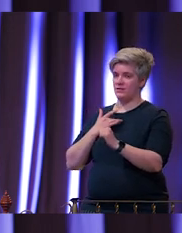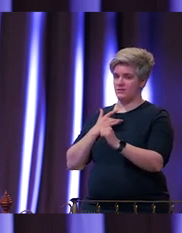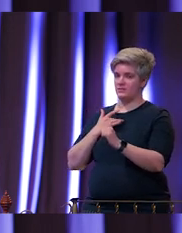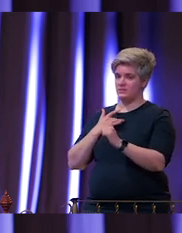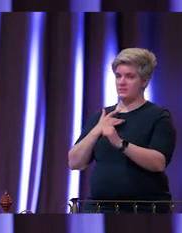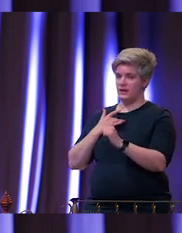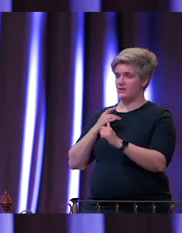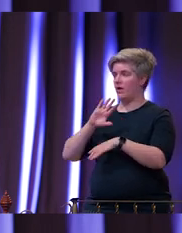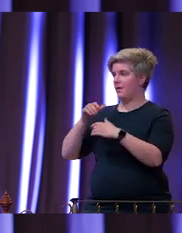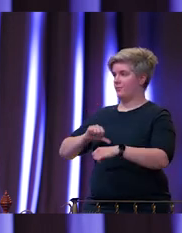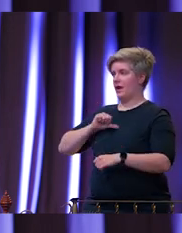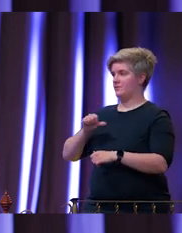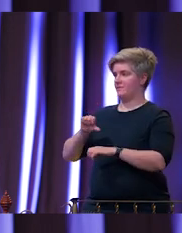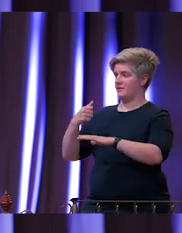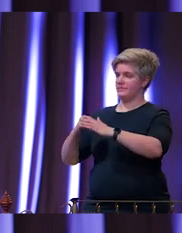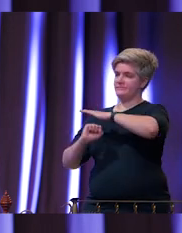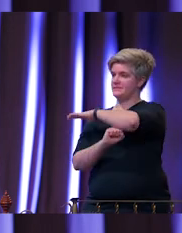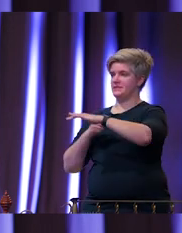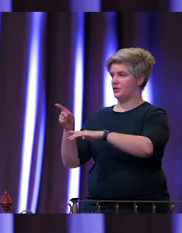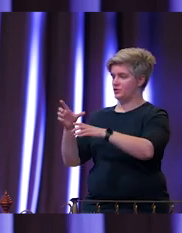you're taking. Thank you. Thank you.